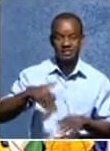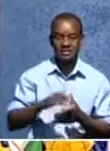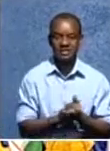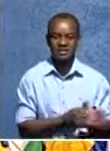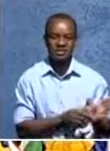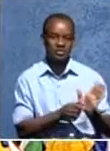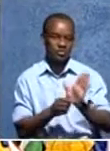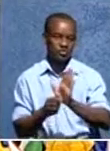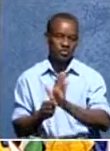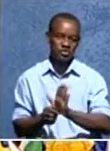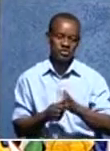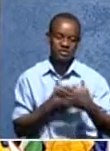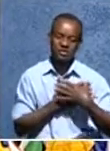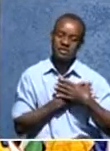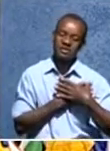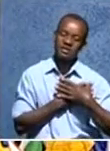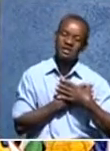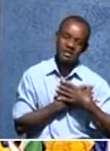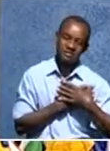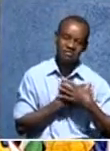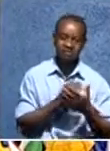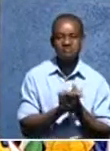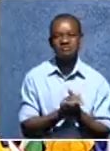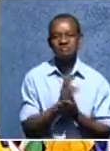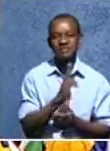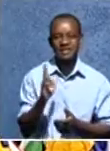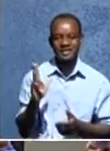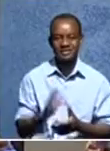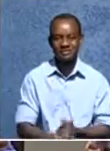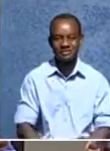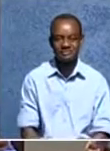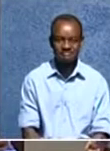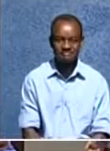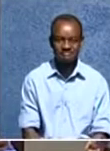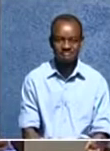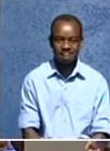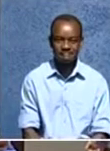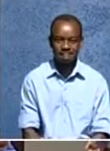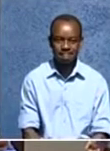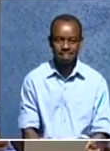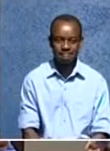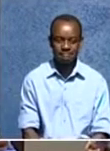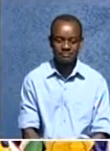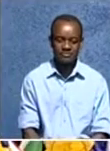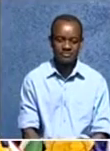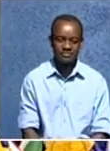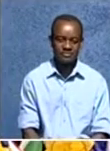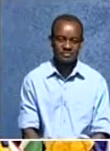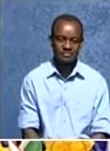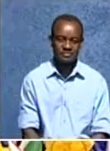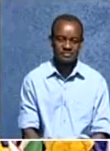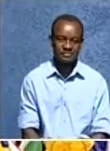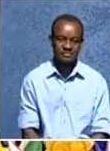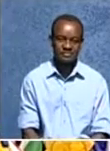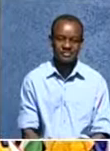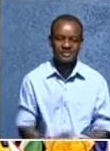the warmth of the tourism sector that we provide. And it does have benefits, because obviously once you stay in another person's